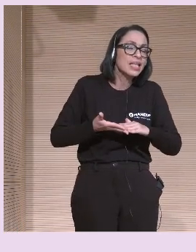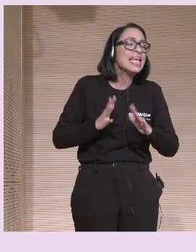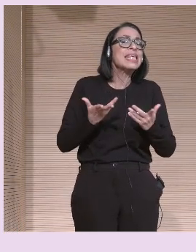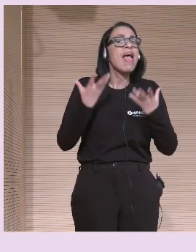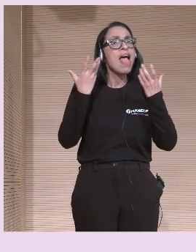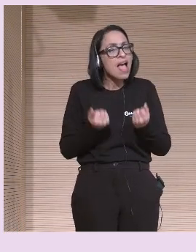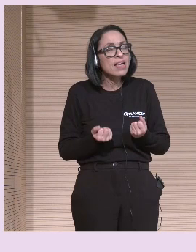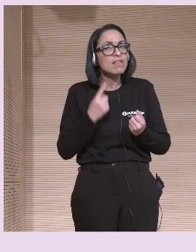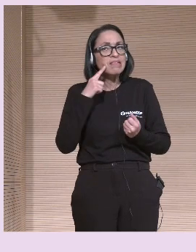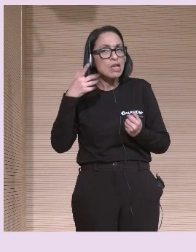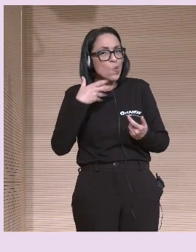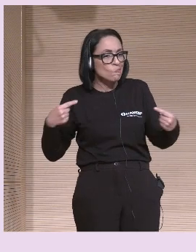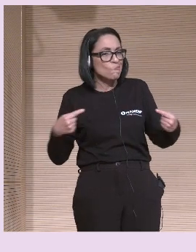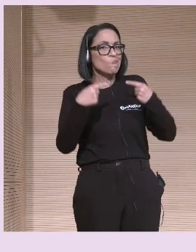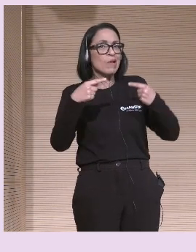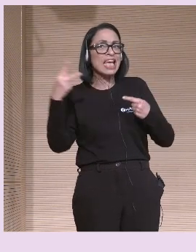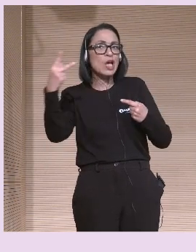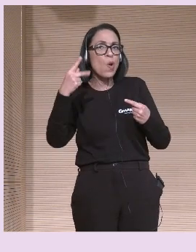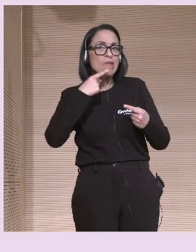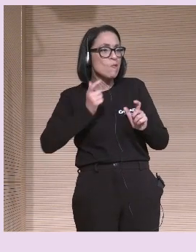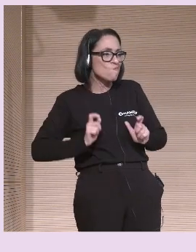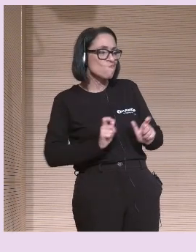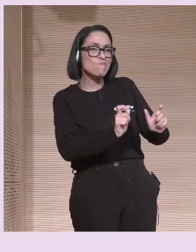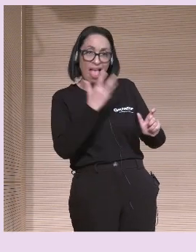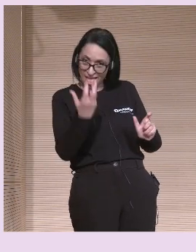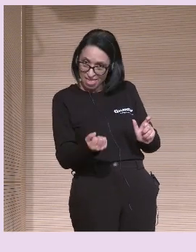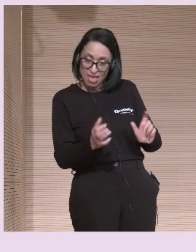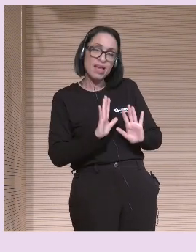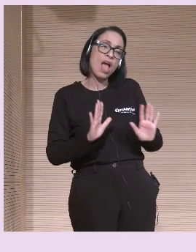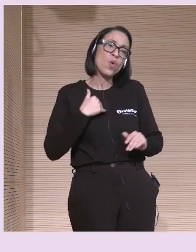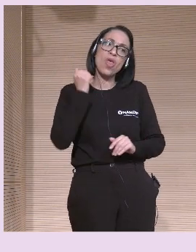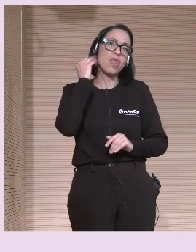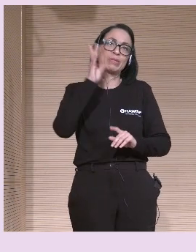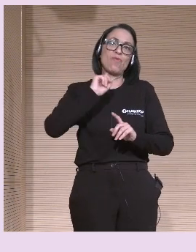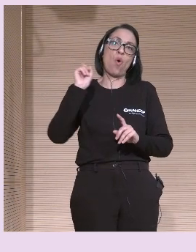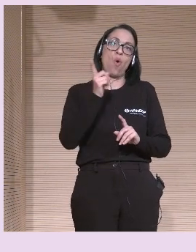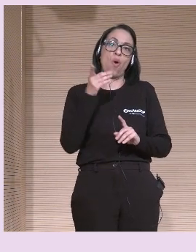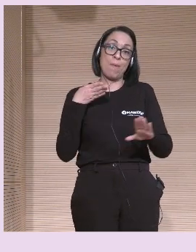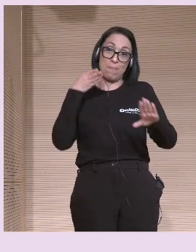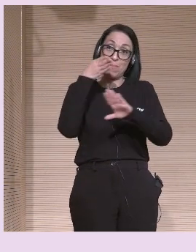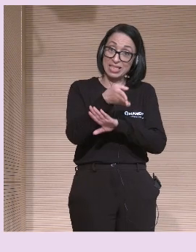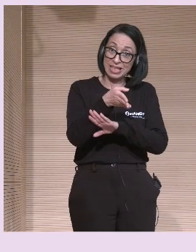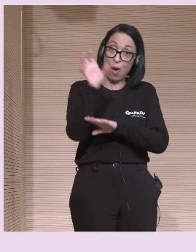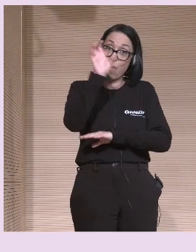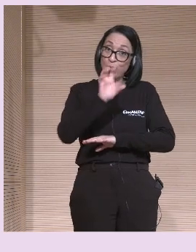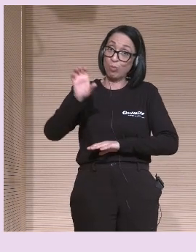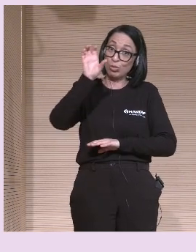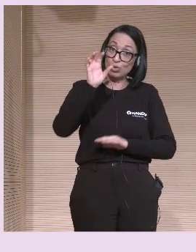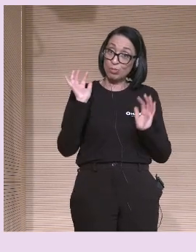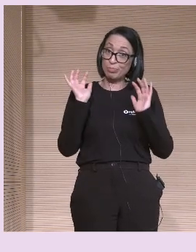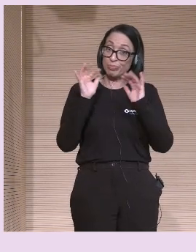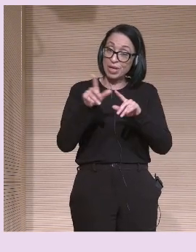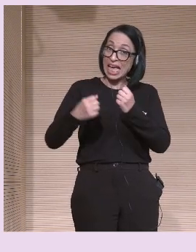operate? Not everybody, I suppose, who shows up that area you are is sympathetic to